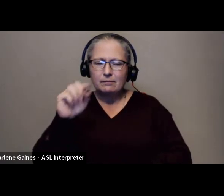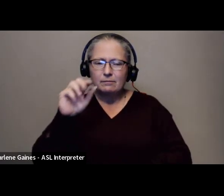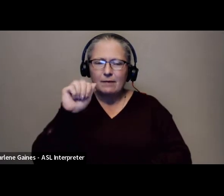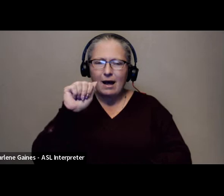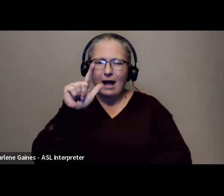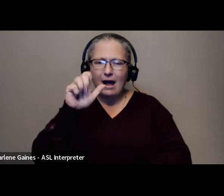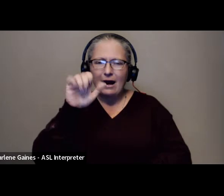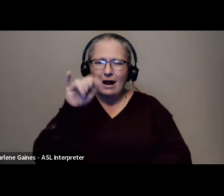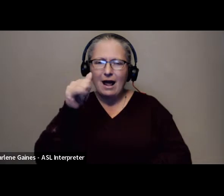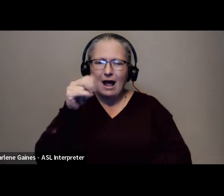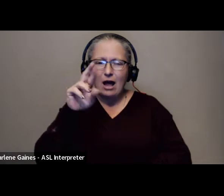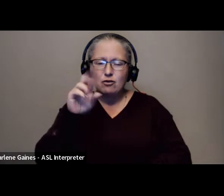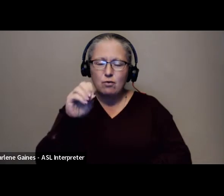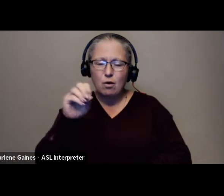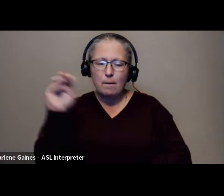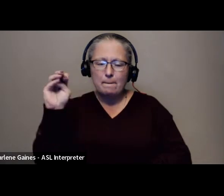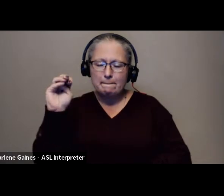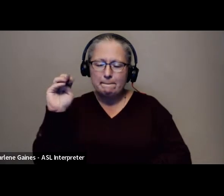Alejandro Martinez.